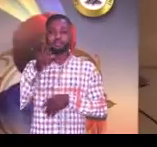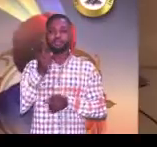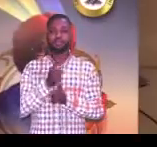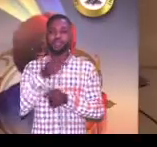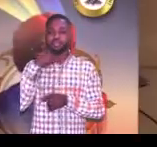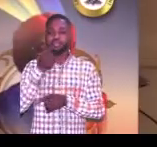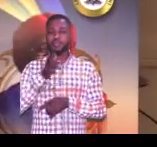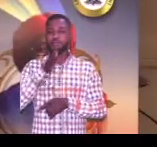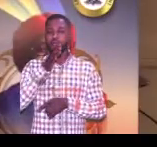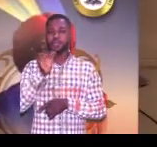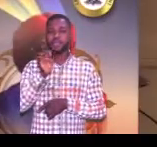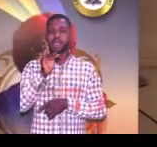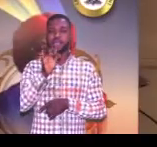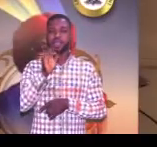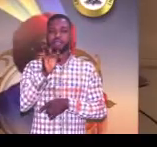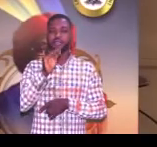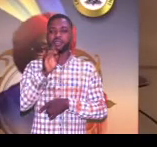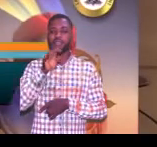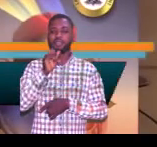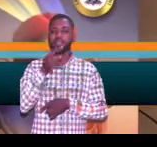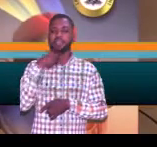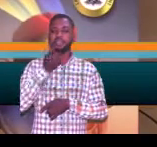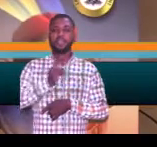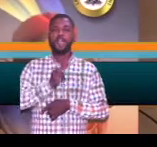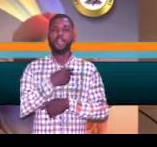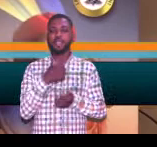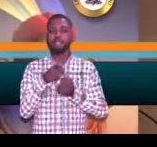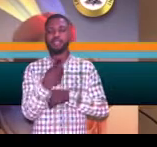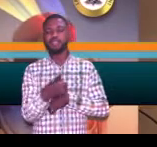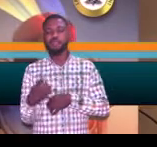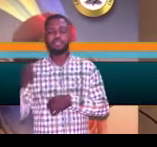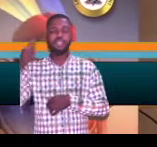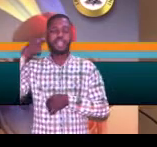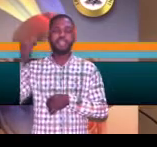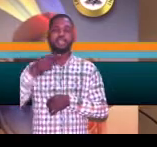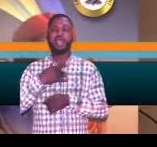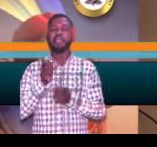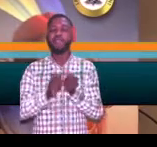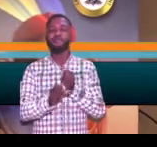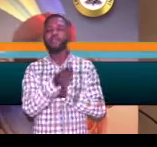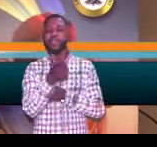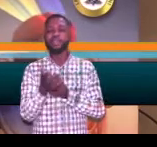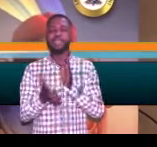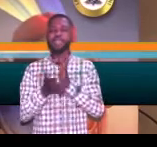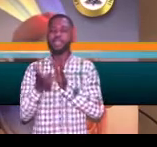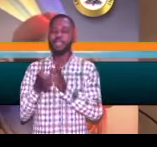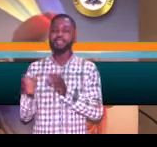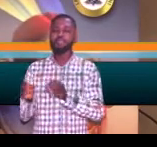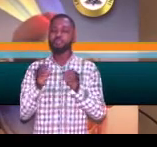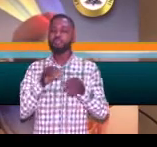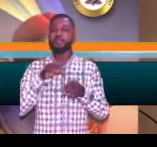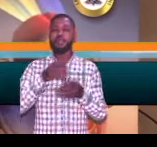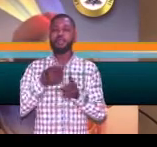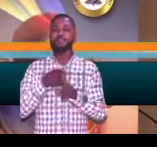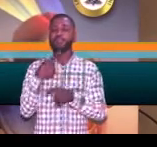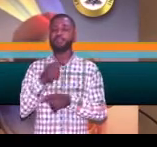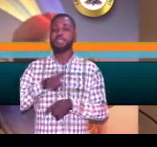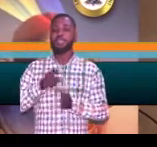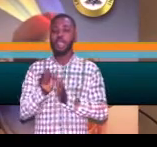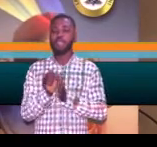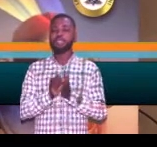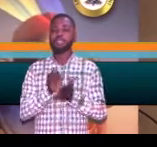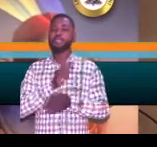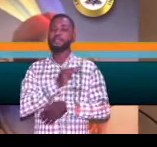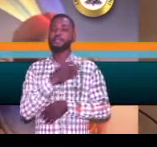Mommy Adelaja tell us about the devices, the radio, and all other technological inputs of the Lagos State Ministry of